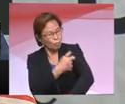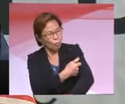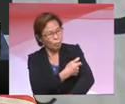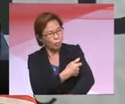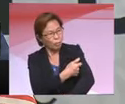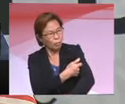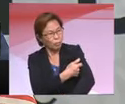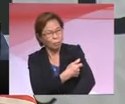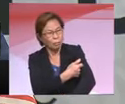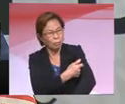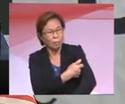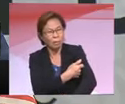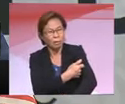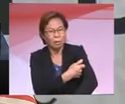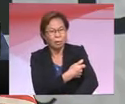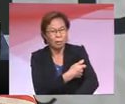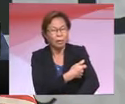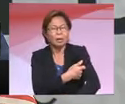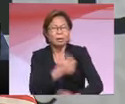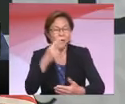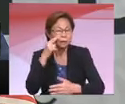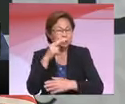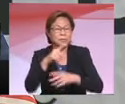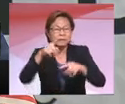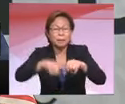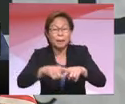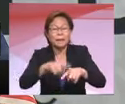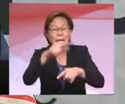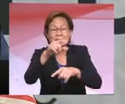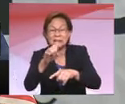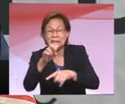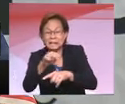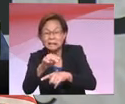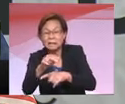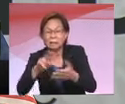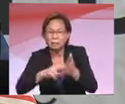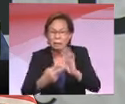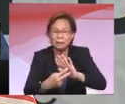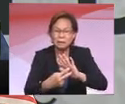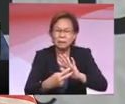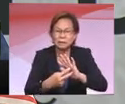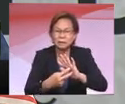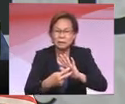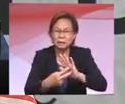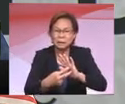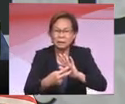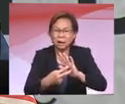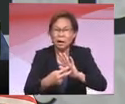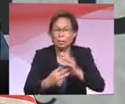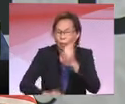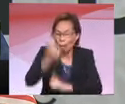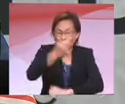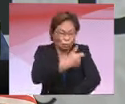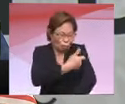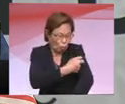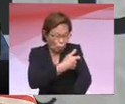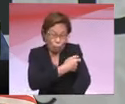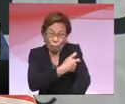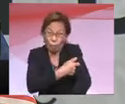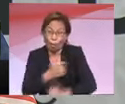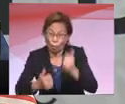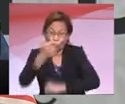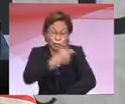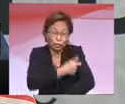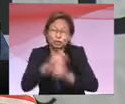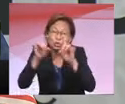genomic location. So if the genomic location is actually spike protein, probably it will be affected. But most of the vaccine that been